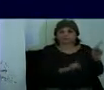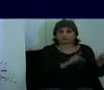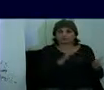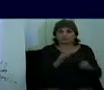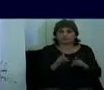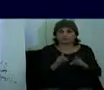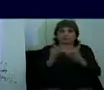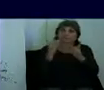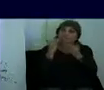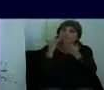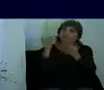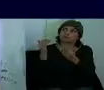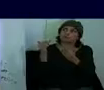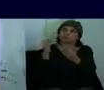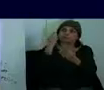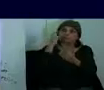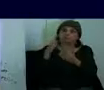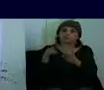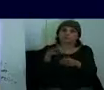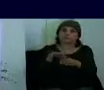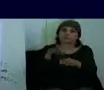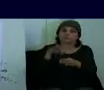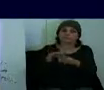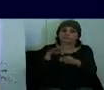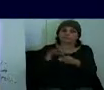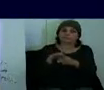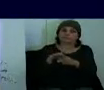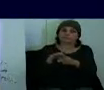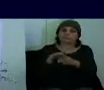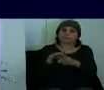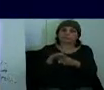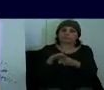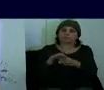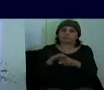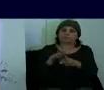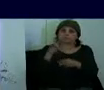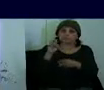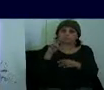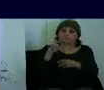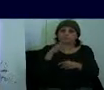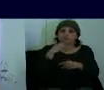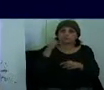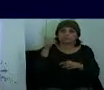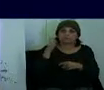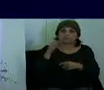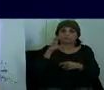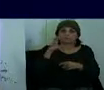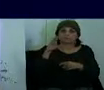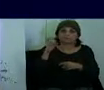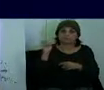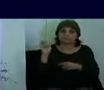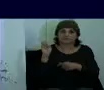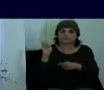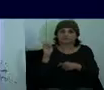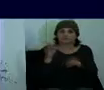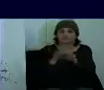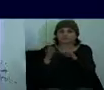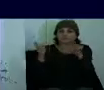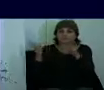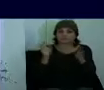we give thanks for the election of Reverend Elder Cecilia Eggleston as the moderator of our